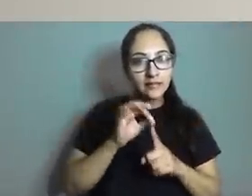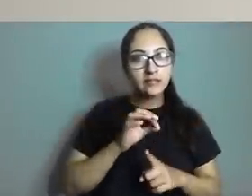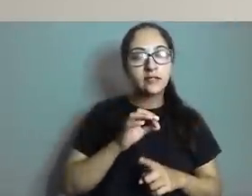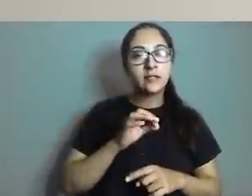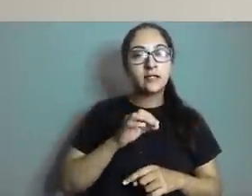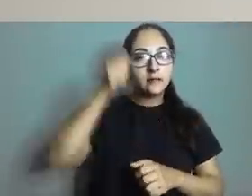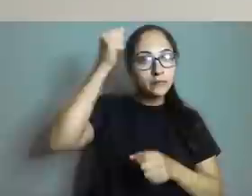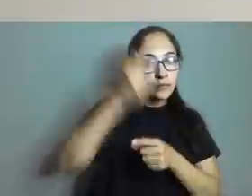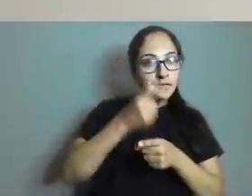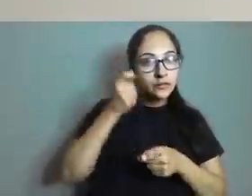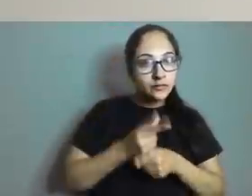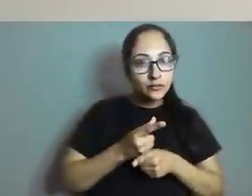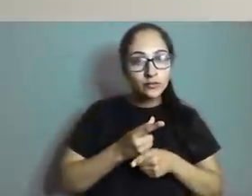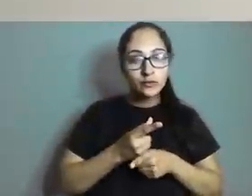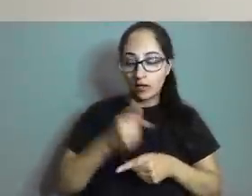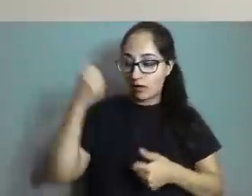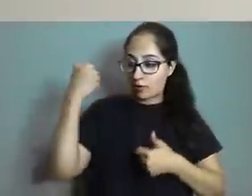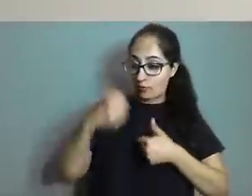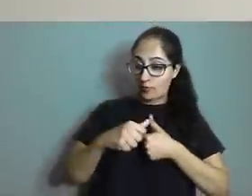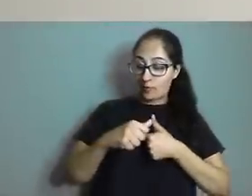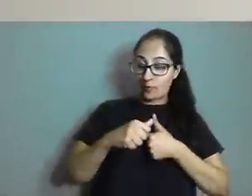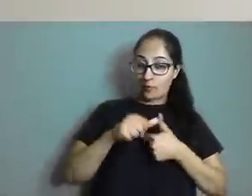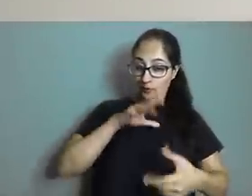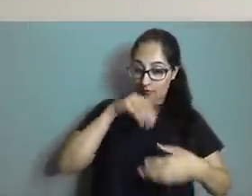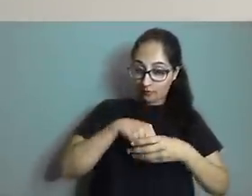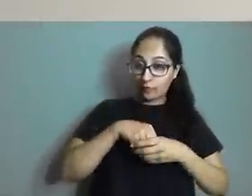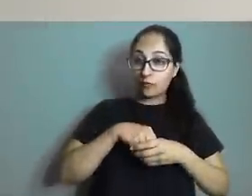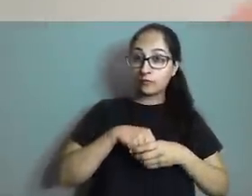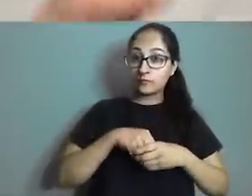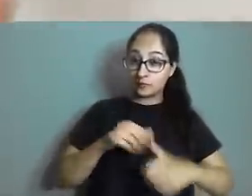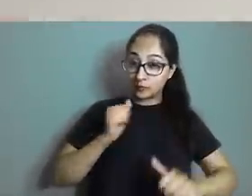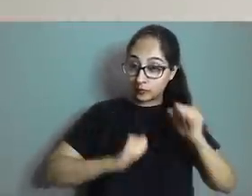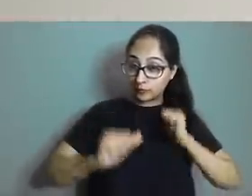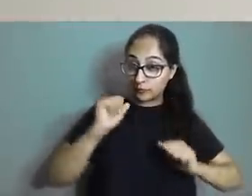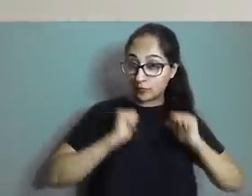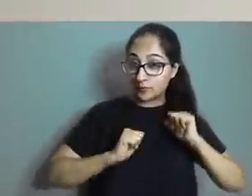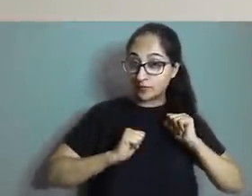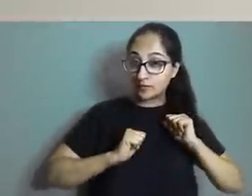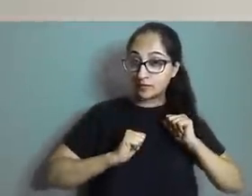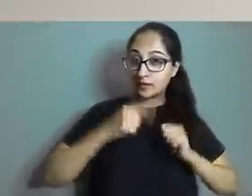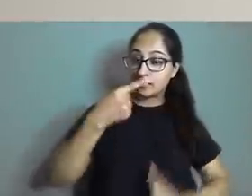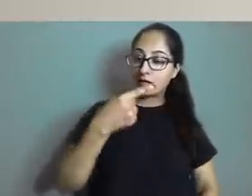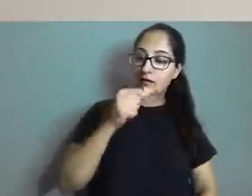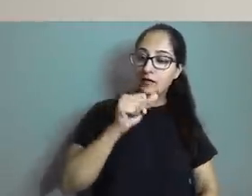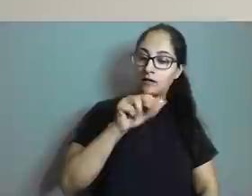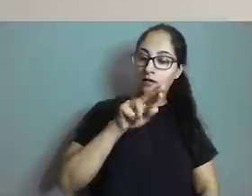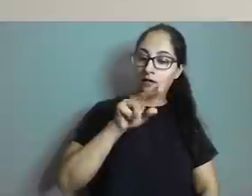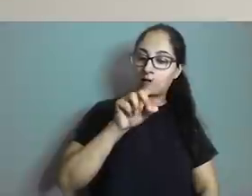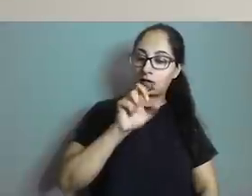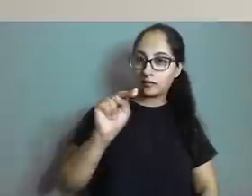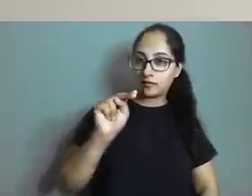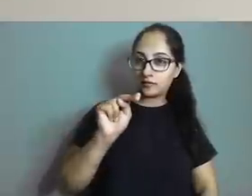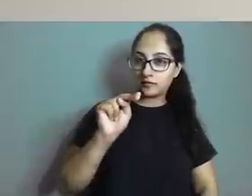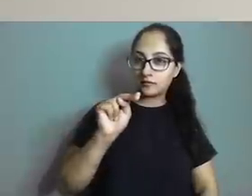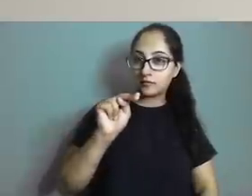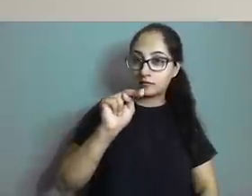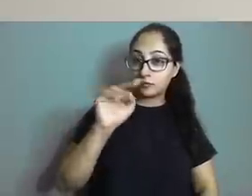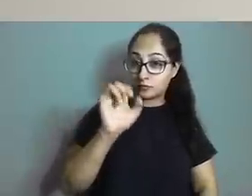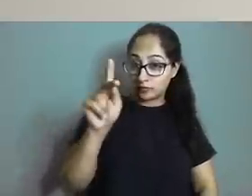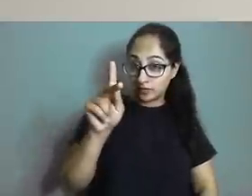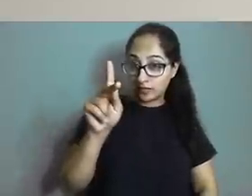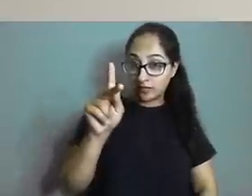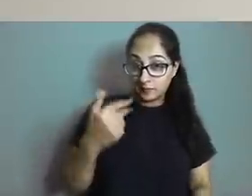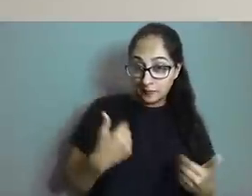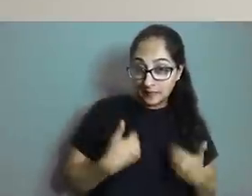was looked after by my brothers and my sisters and the whole jab like when i was performing for the orchestra